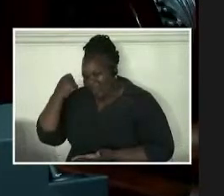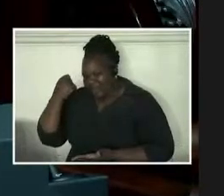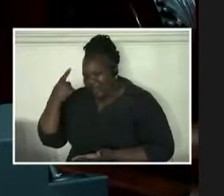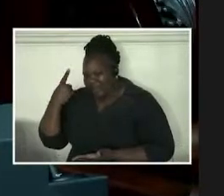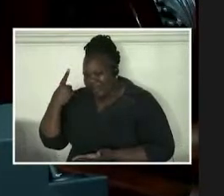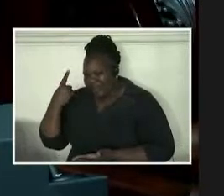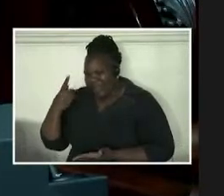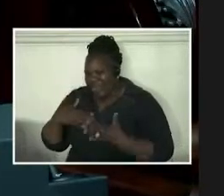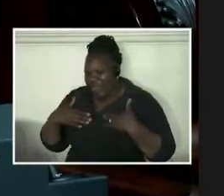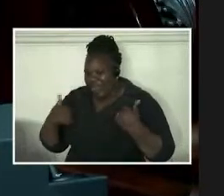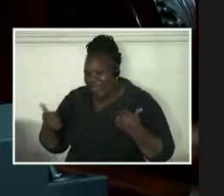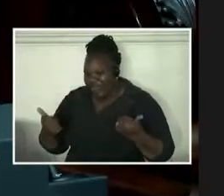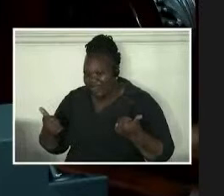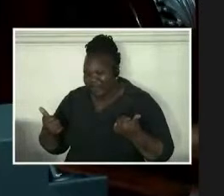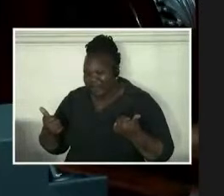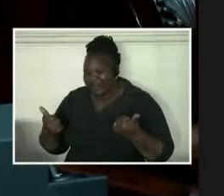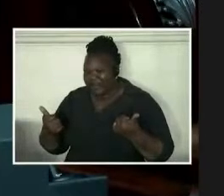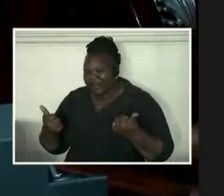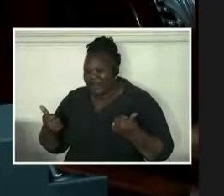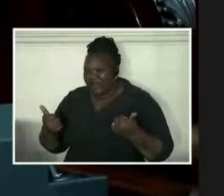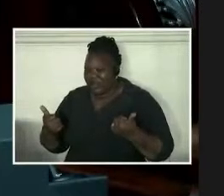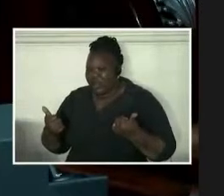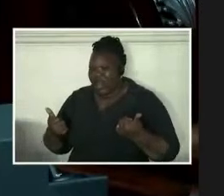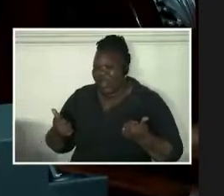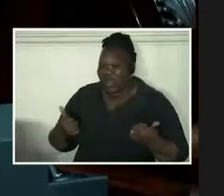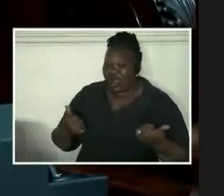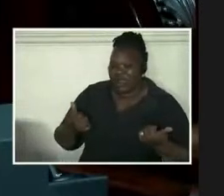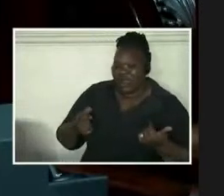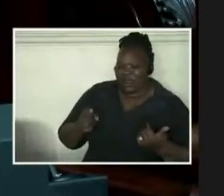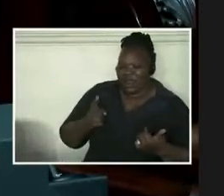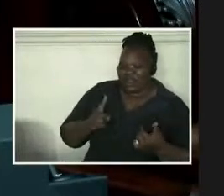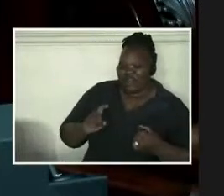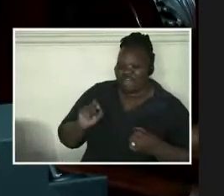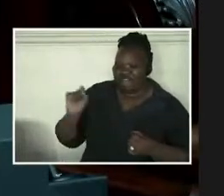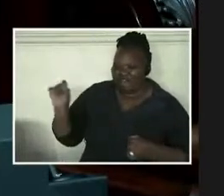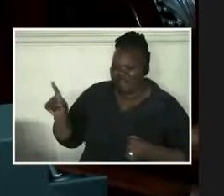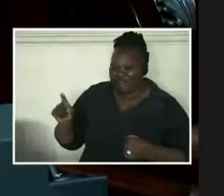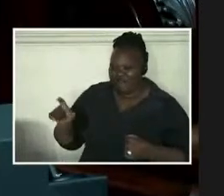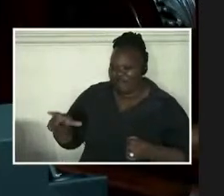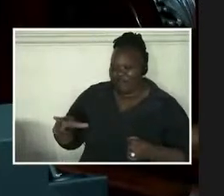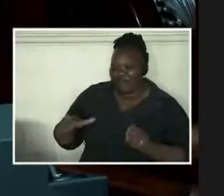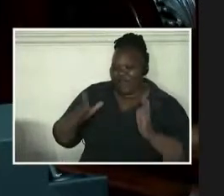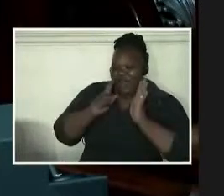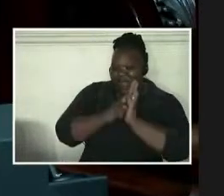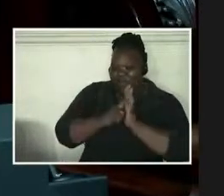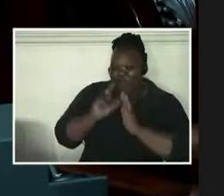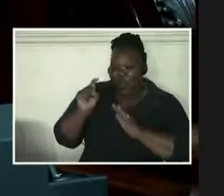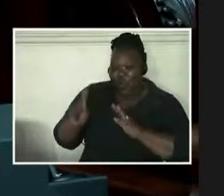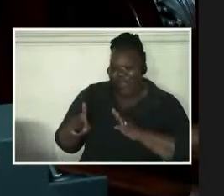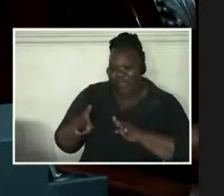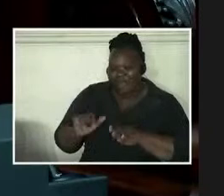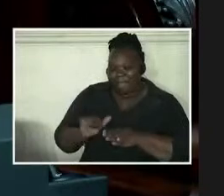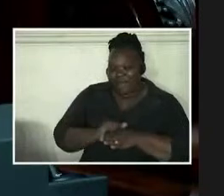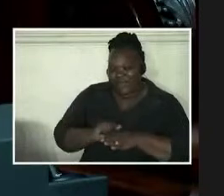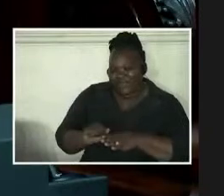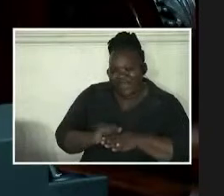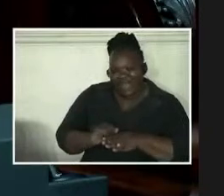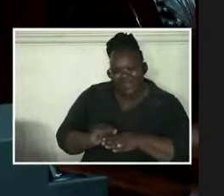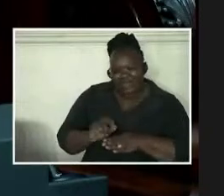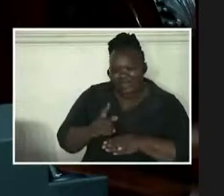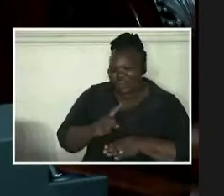terrain that far from legal spinning approach we want practicality not